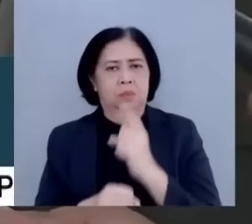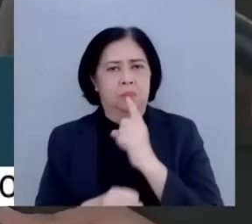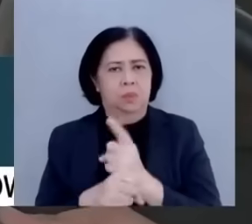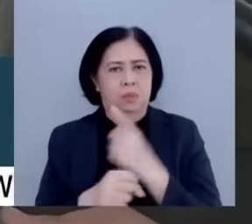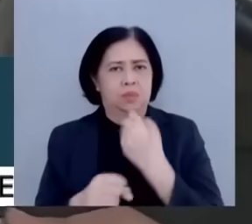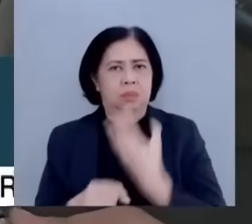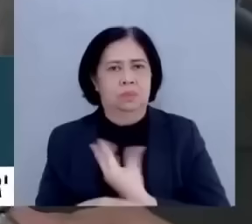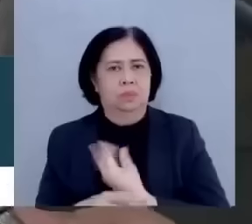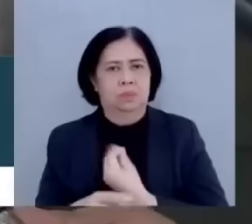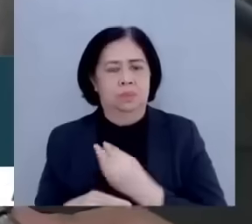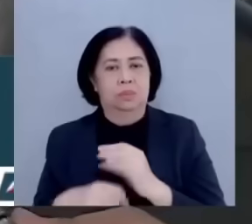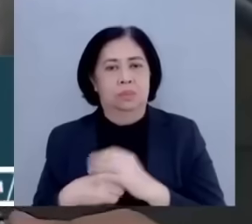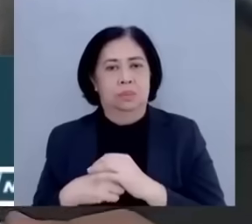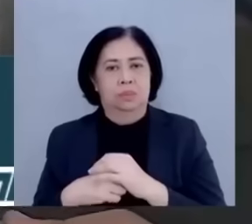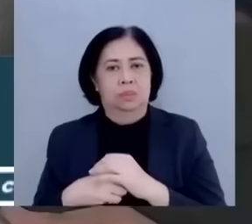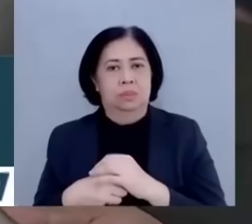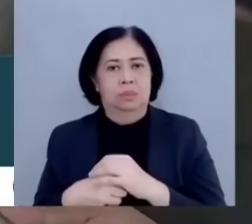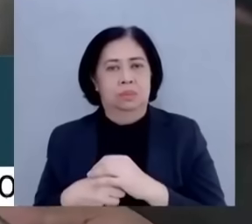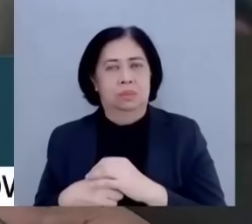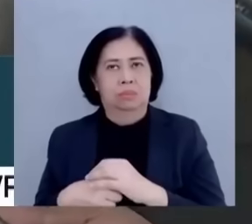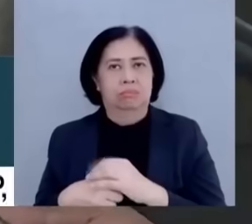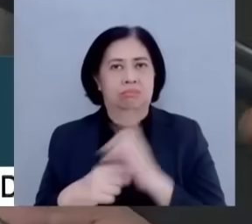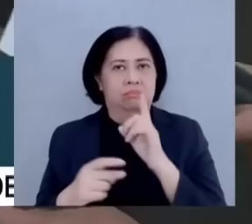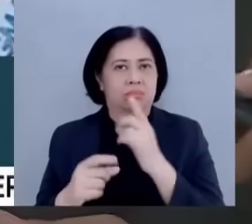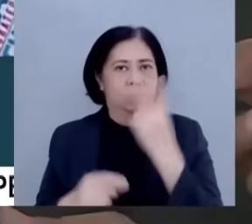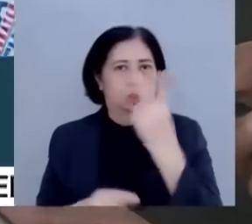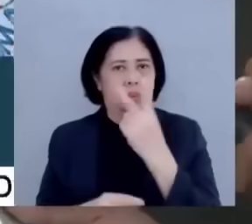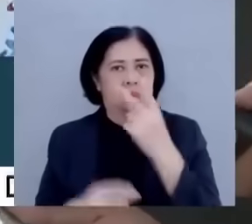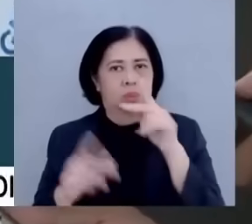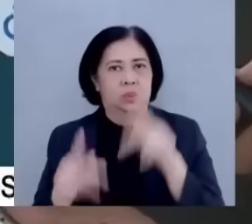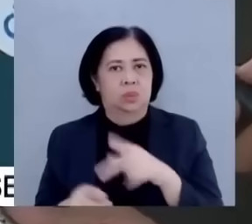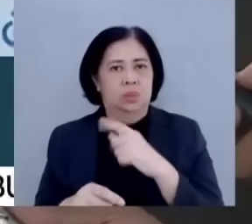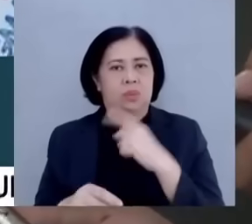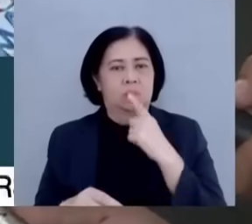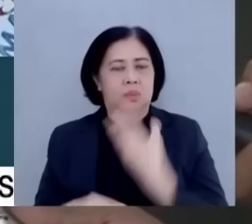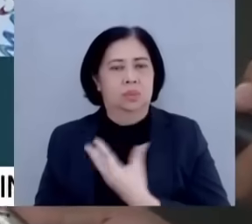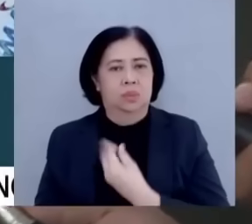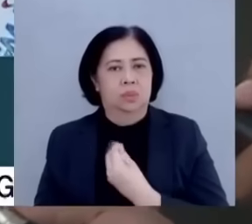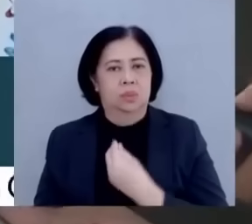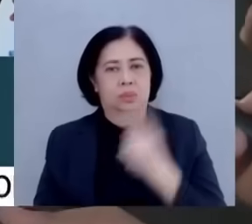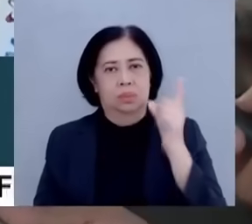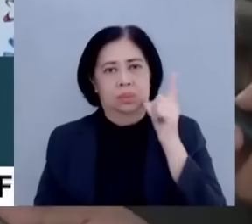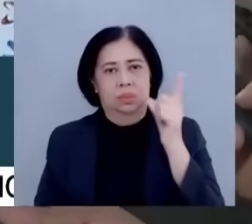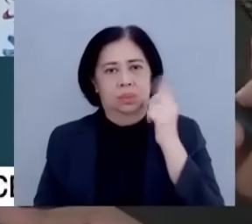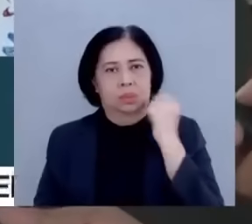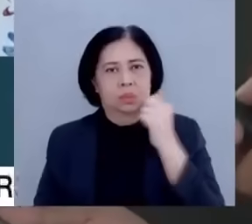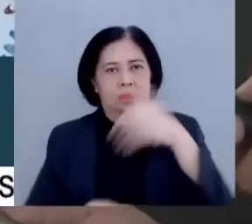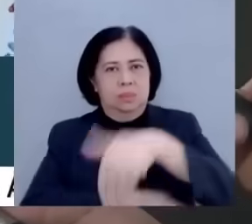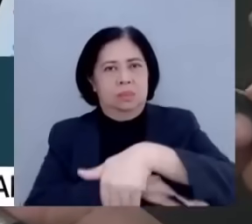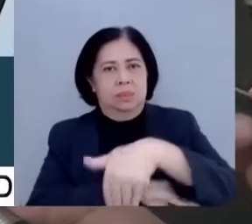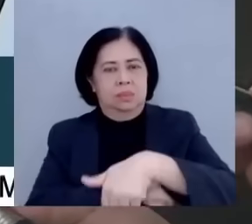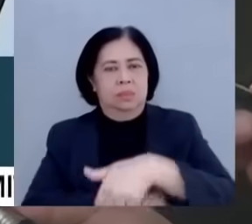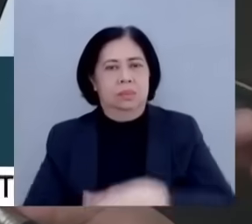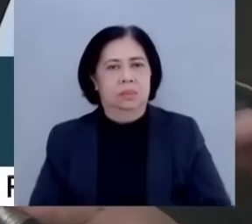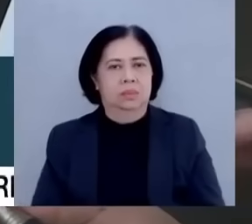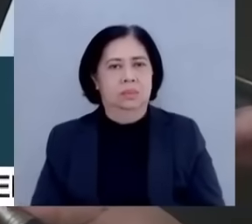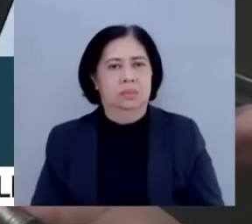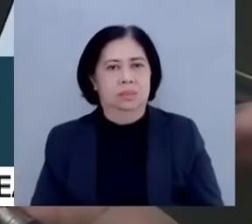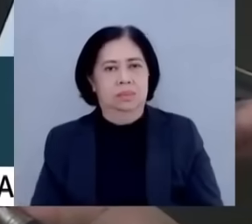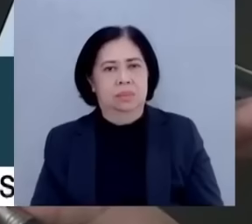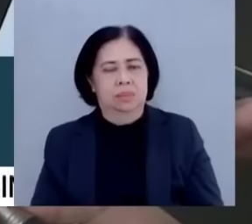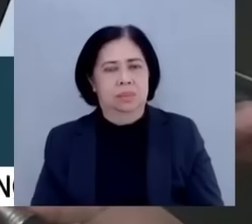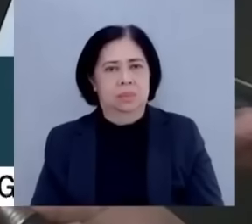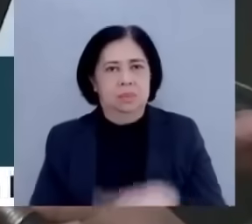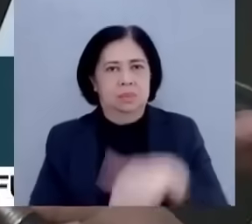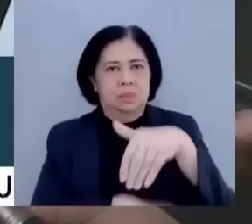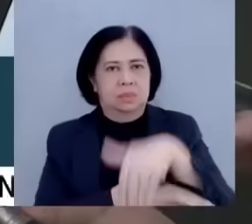yung nasa taas na, actually ang takot ni Yusek Lopez lagi sa gabi. Oo, kasi